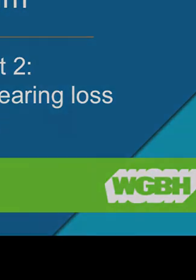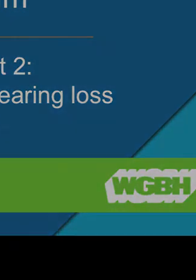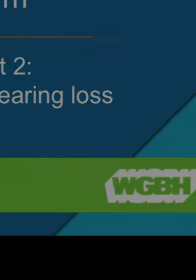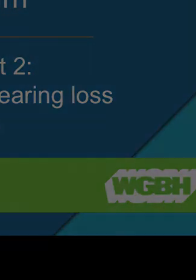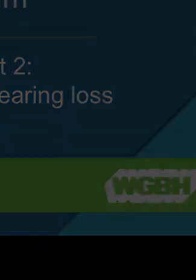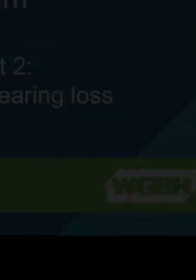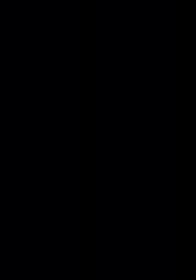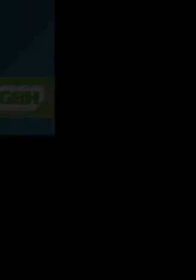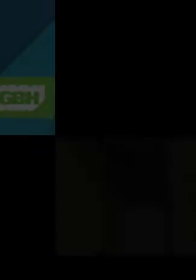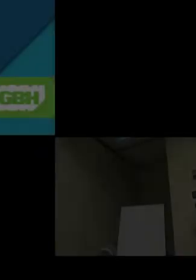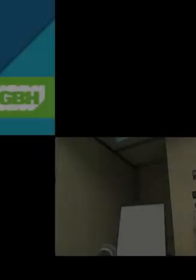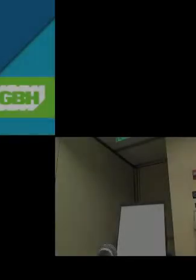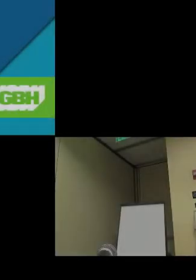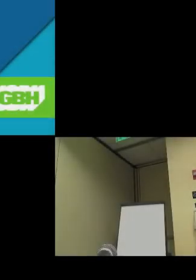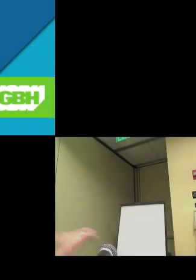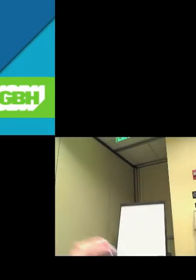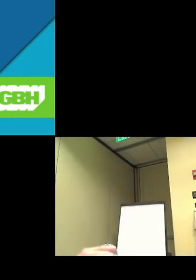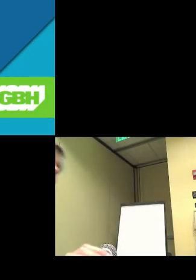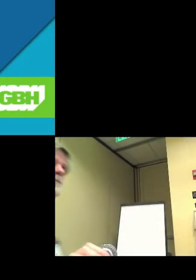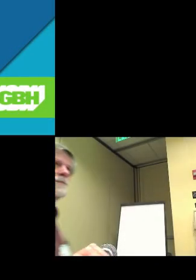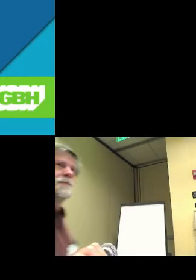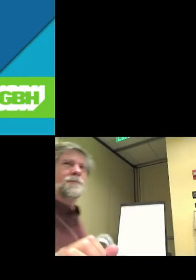Larry.